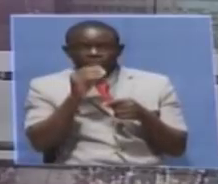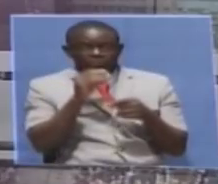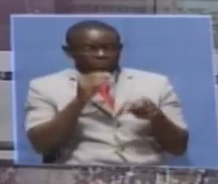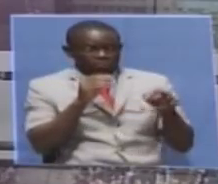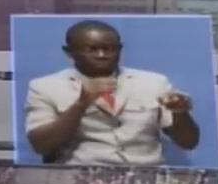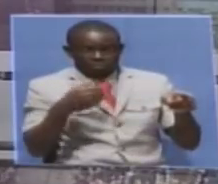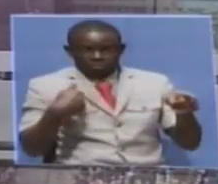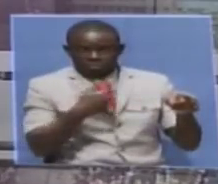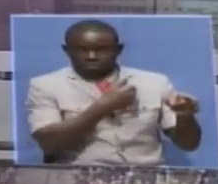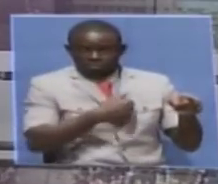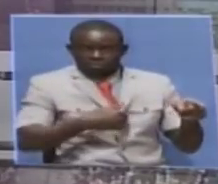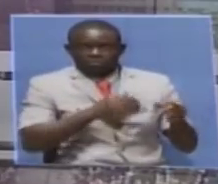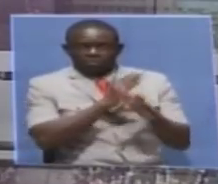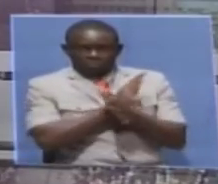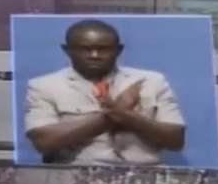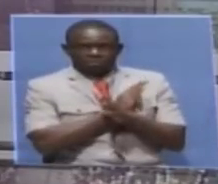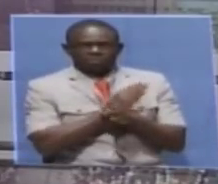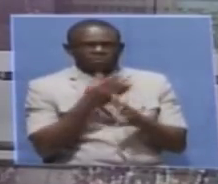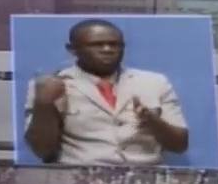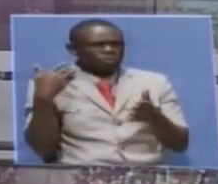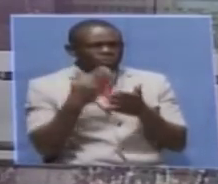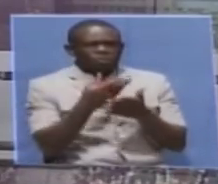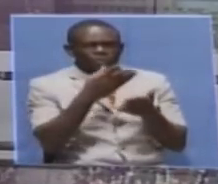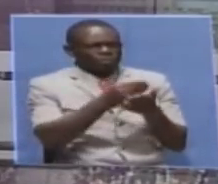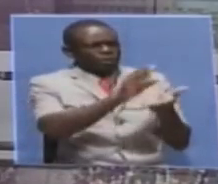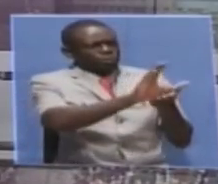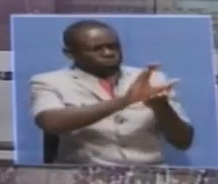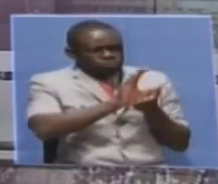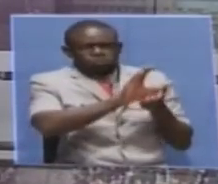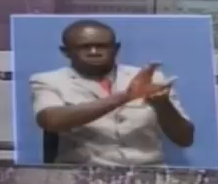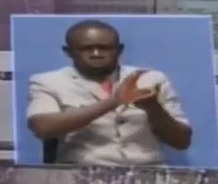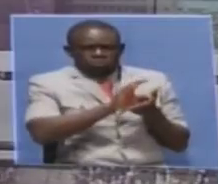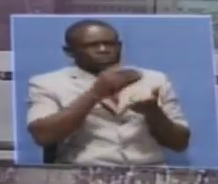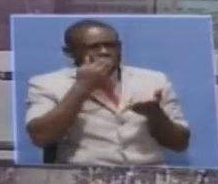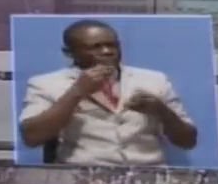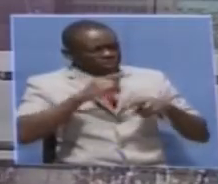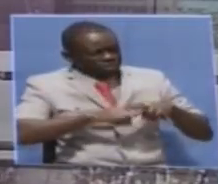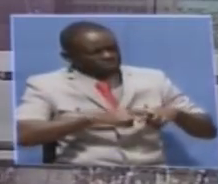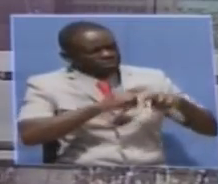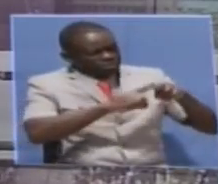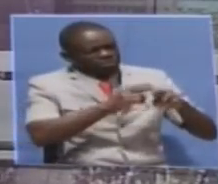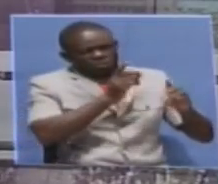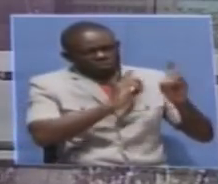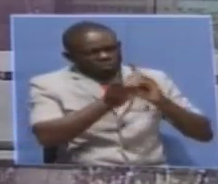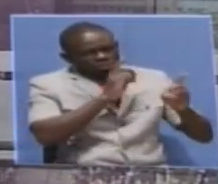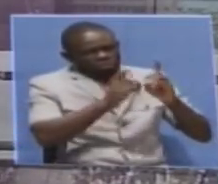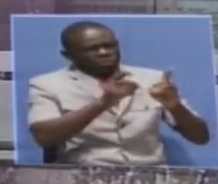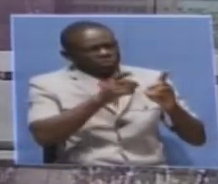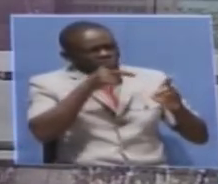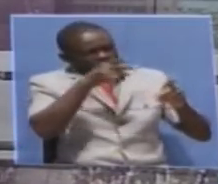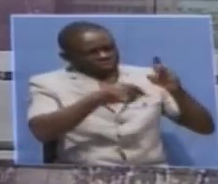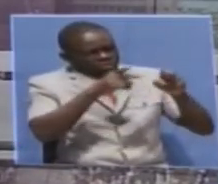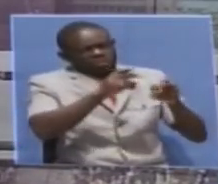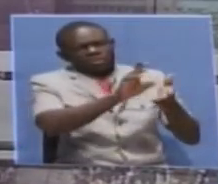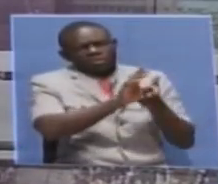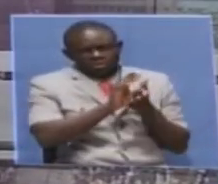and renegotiate existing debt. PMRC Executive Director Benedette Decker says renegotiating the Chinese